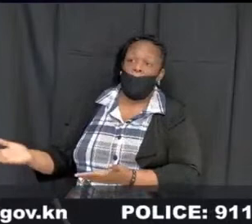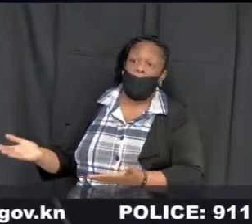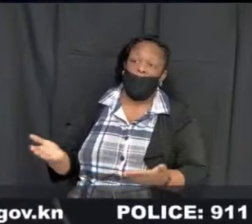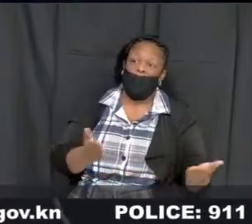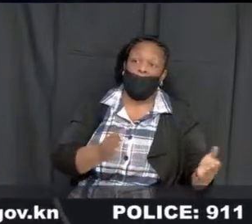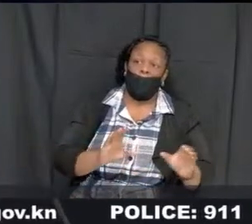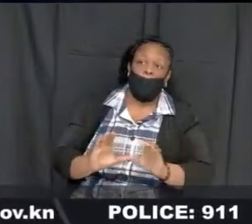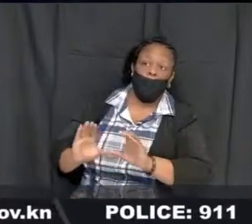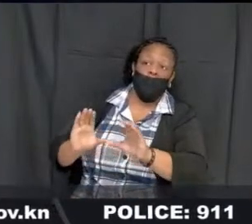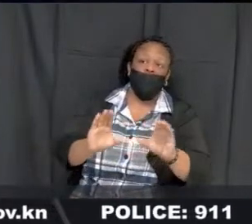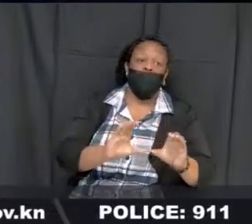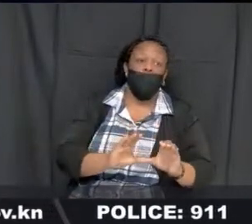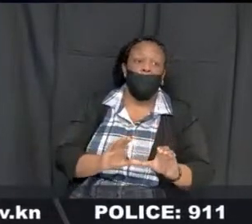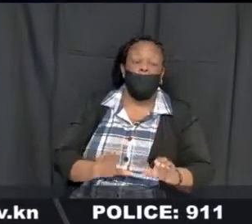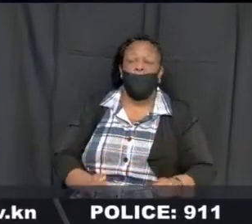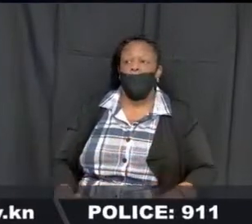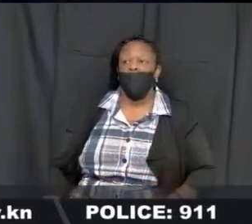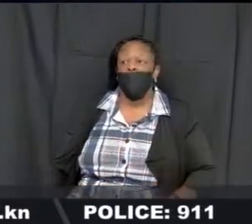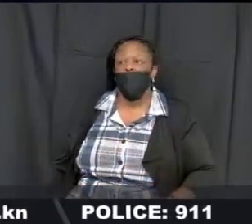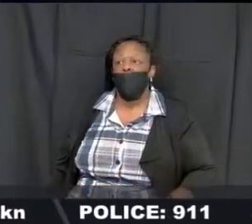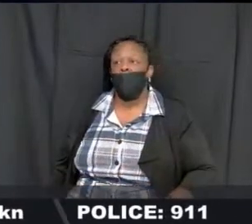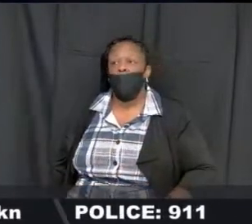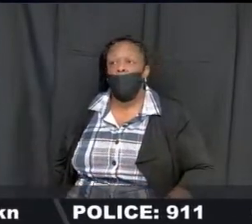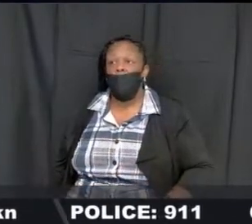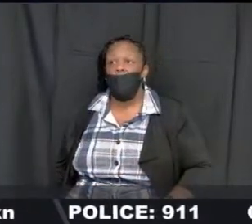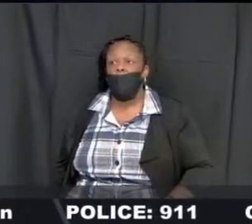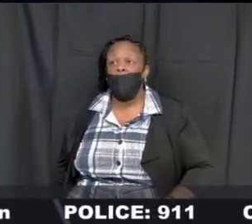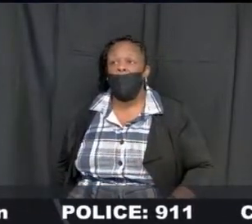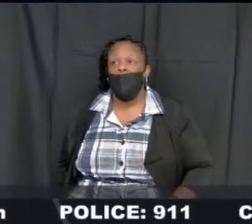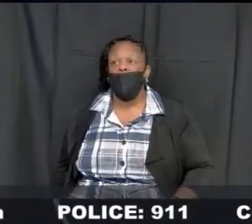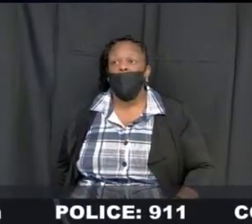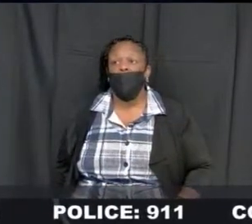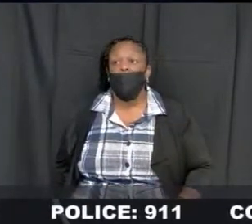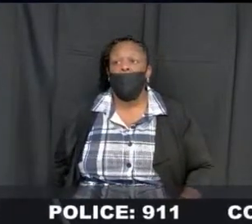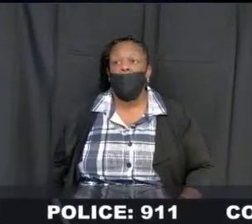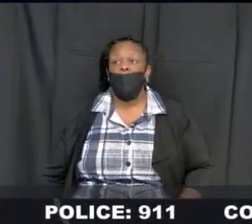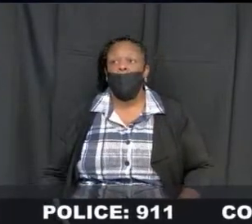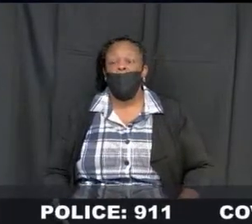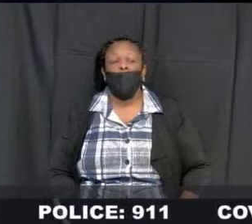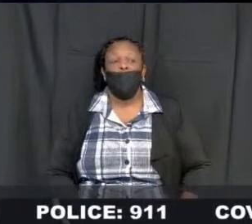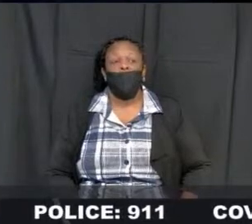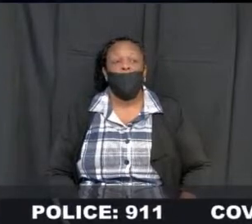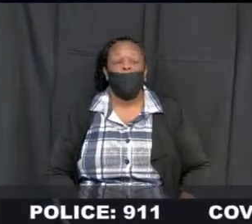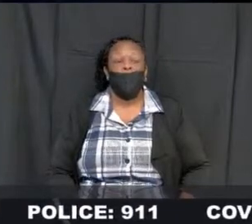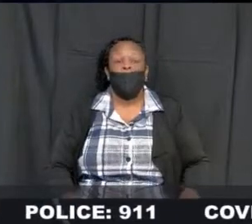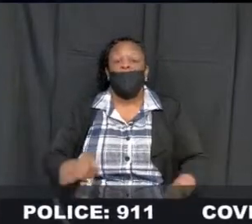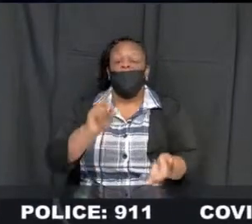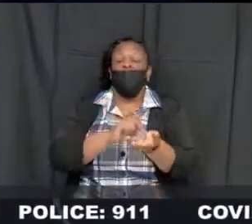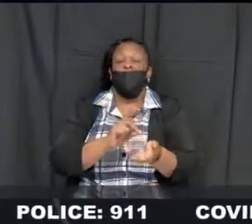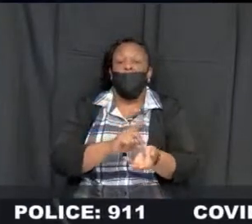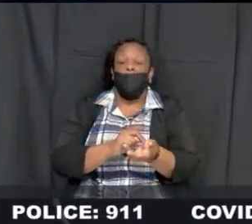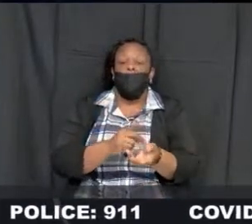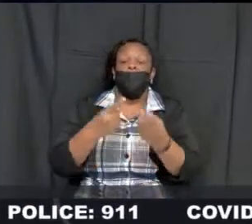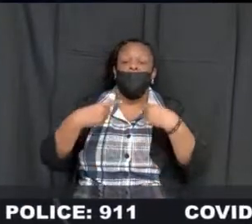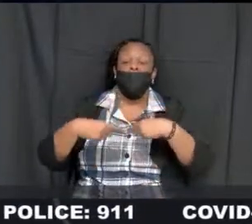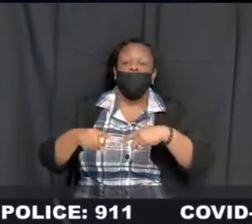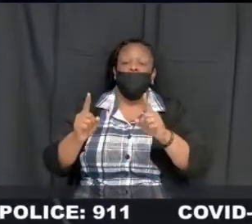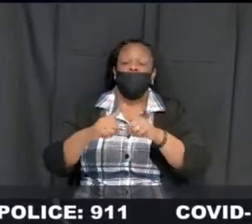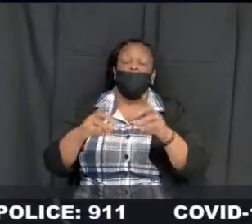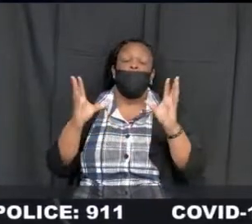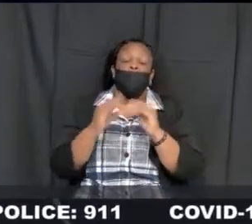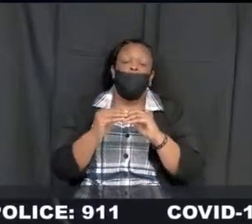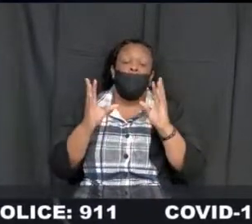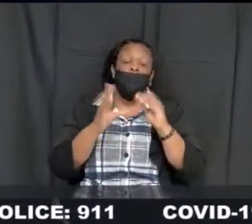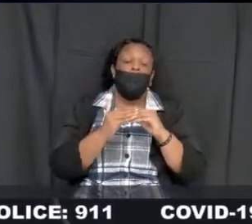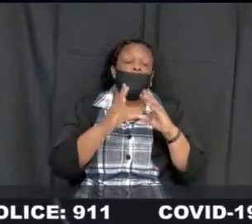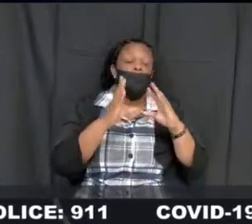Dr. Wilkinson every minute. I have never seen him so much at town hall meetings in communities. So if you didn't know him then, you